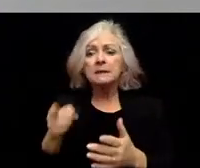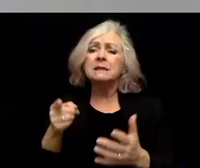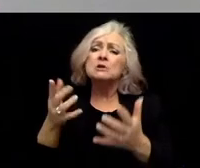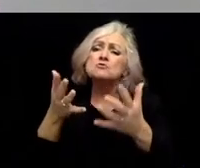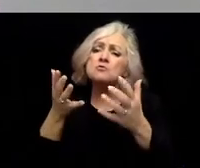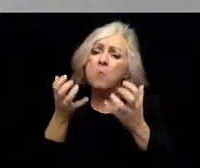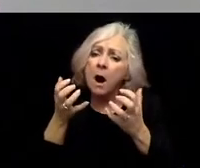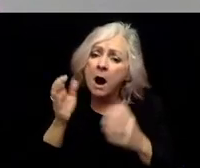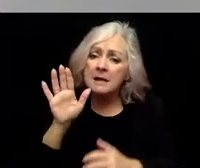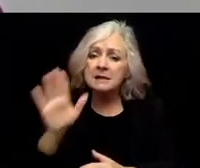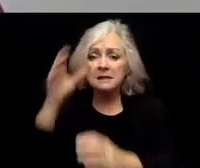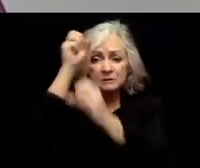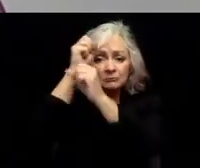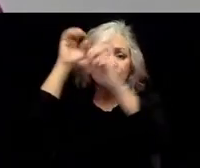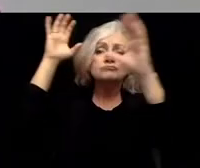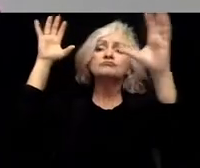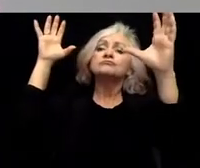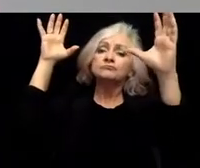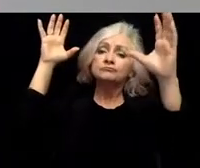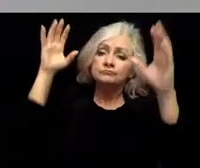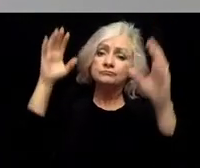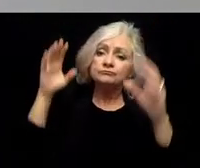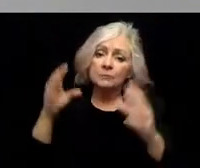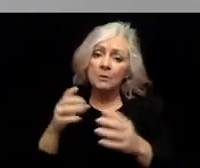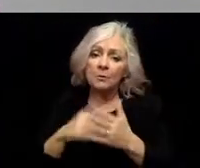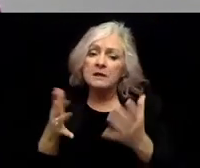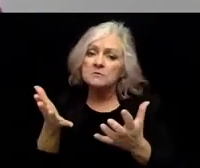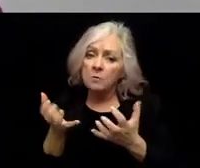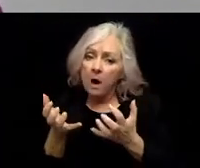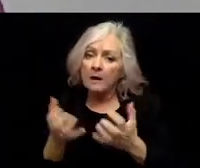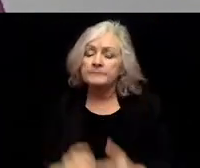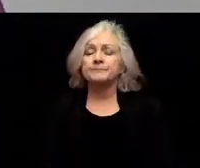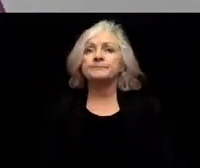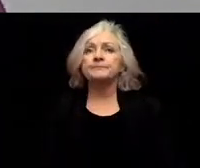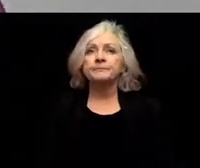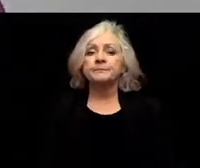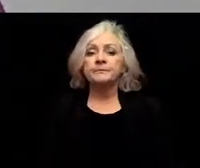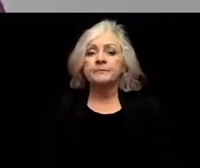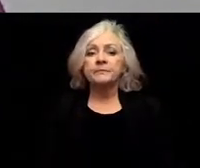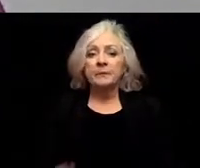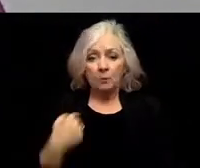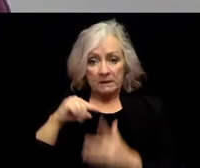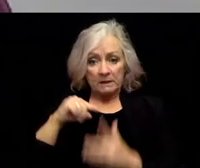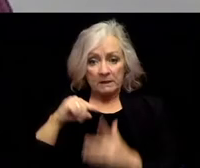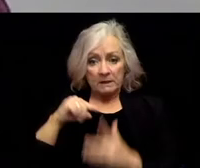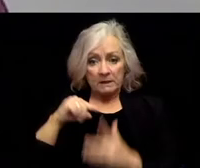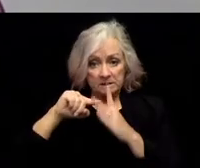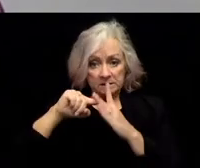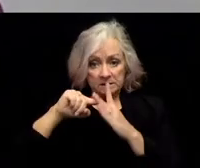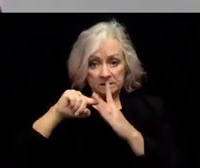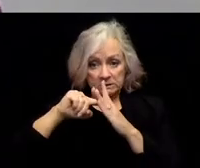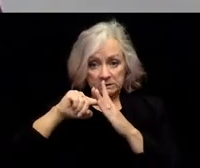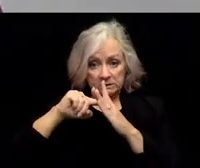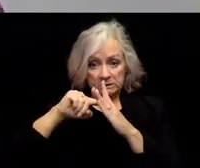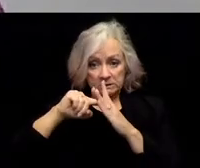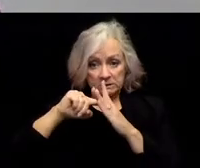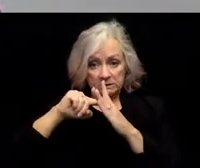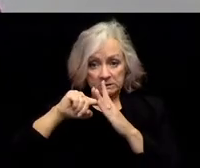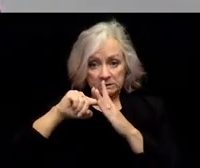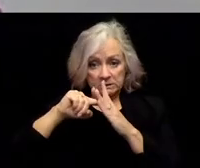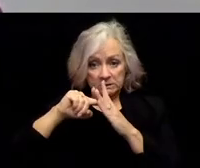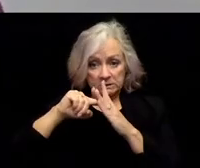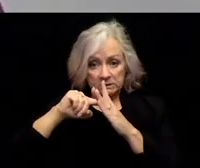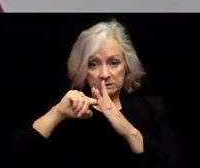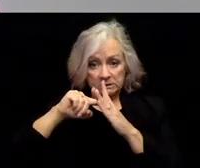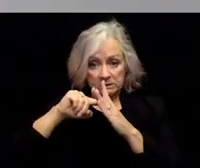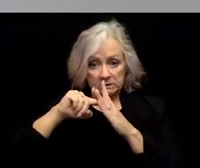had and wanted to attain. So we started to look at what we needed to work on